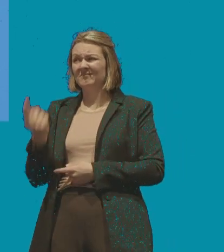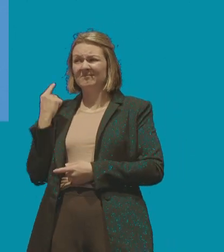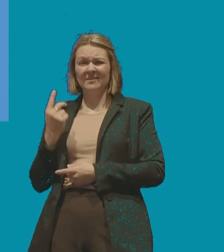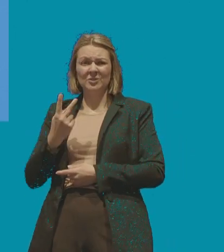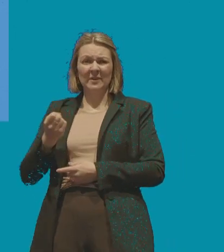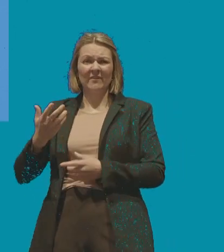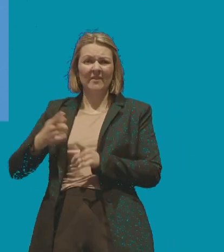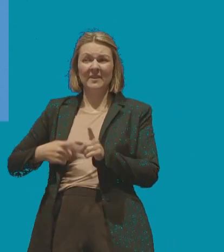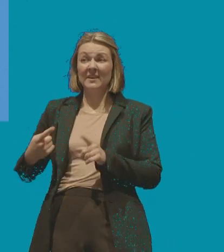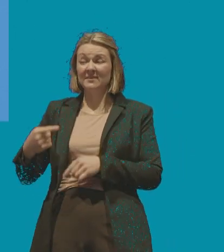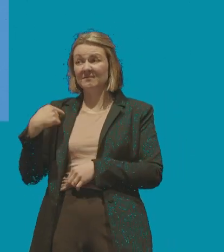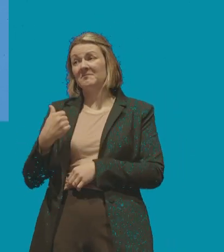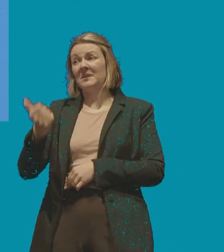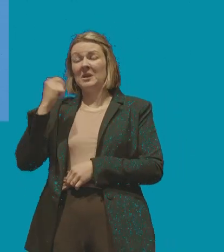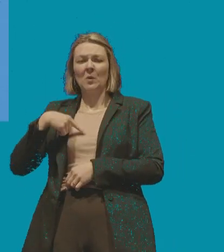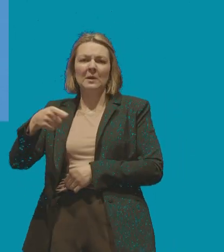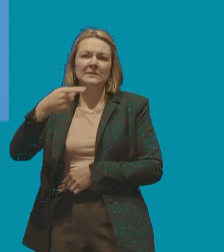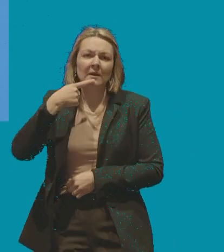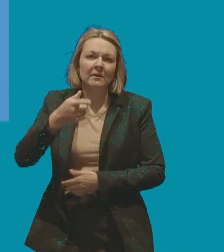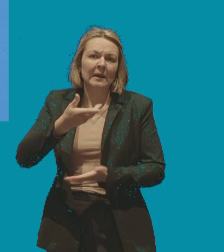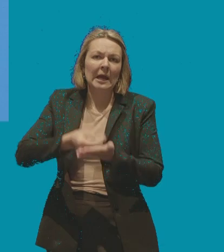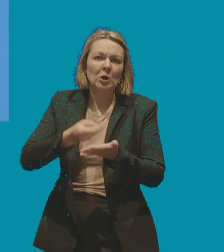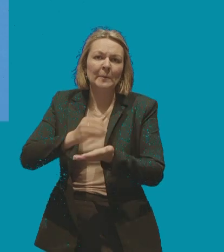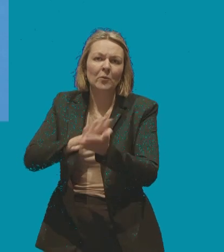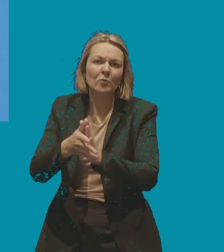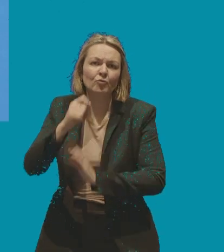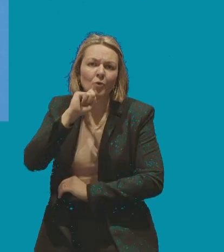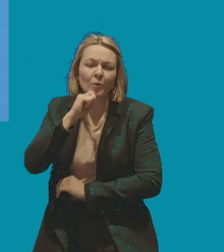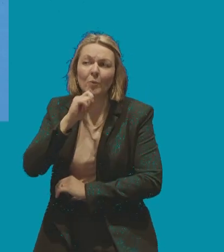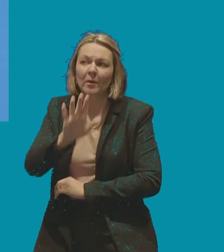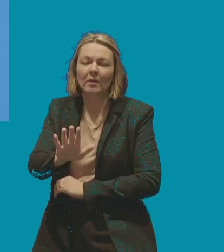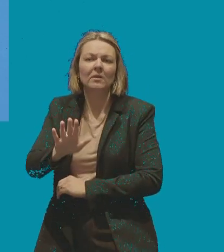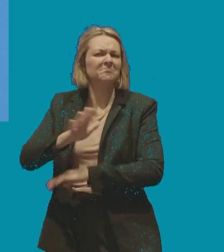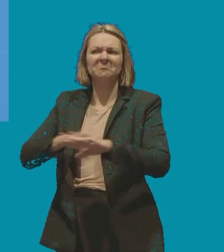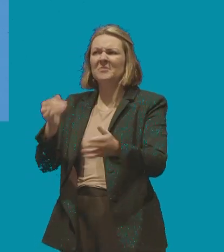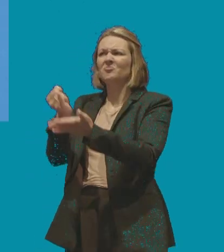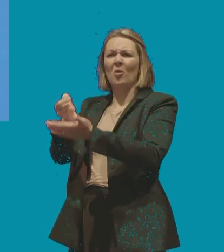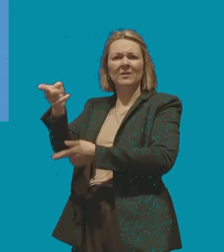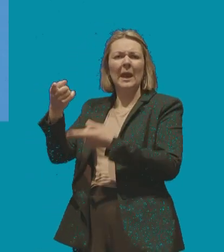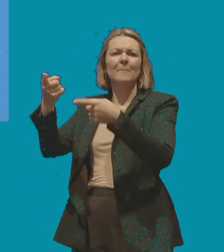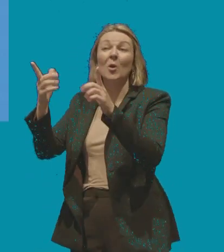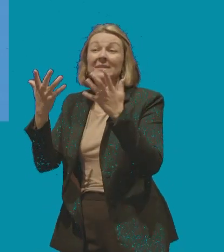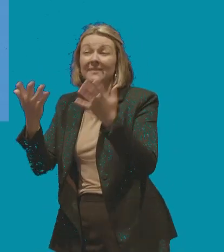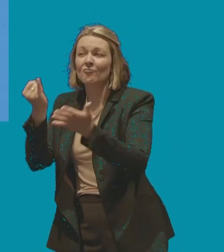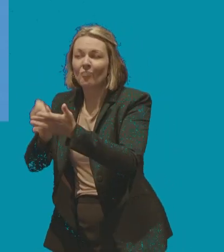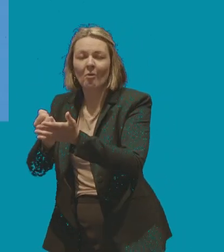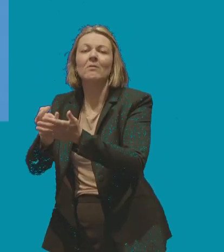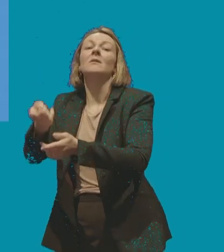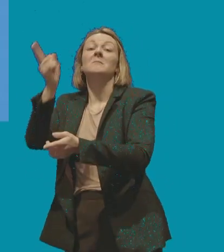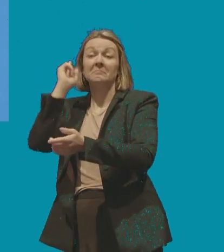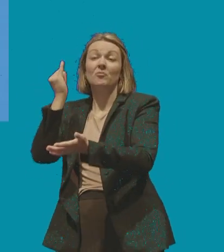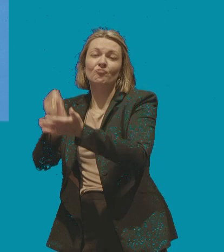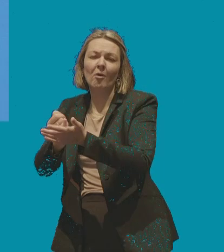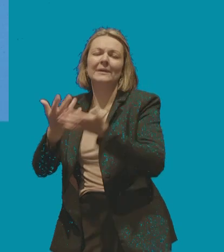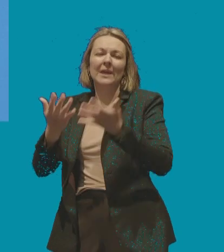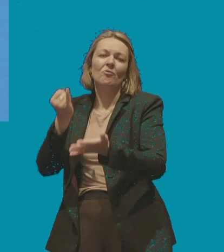would cost 1 million jobs and ruin the UK economy. Guess what? It didn't happen. So the employers were wrong then and they're wrong now. Deliver the New Deal